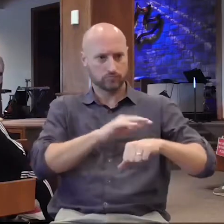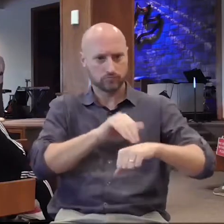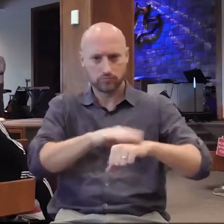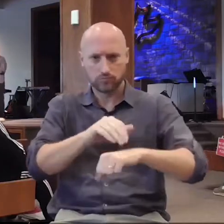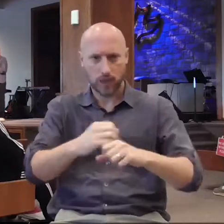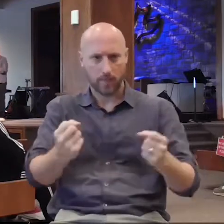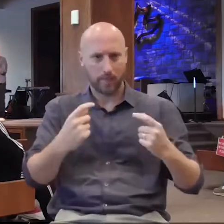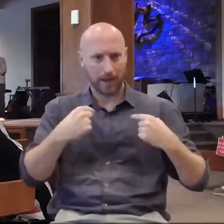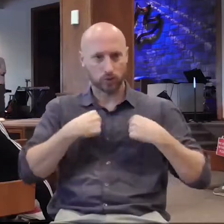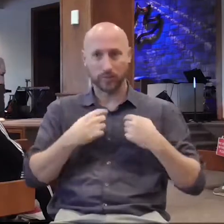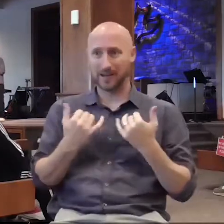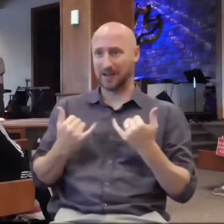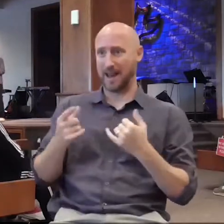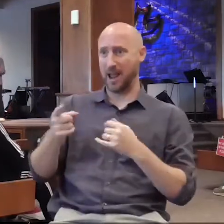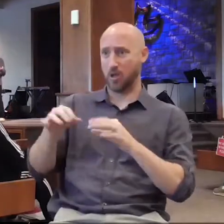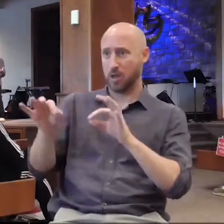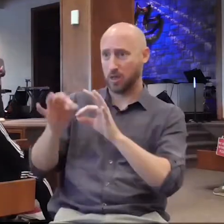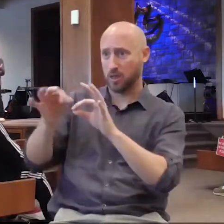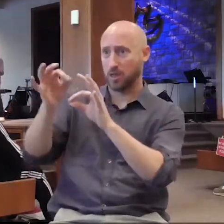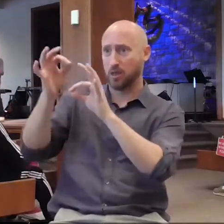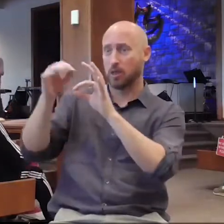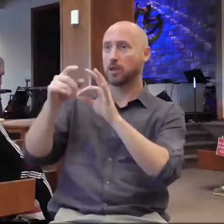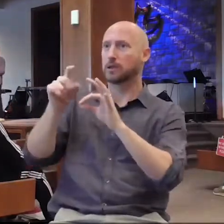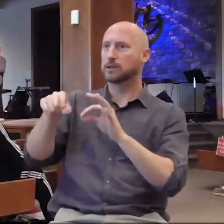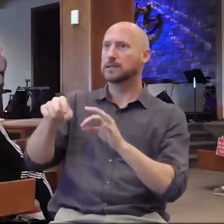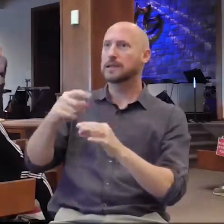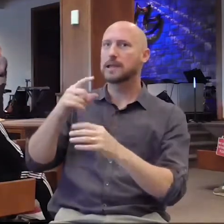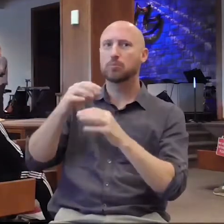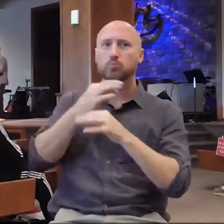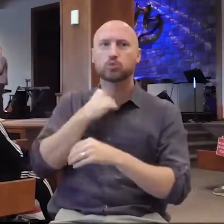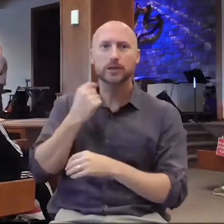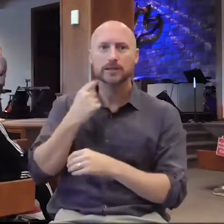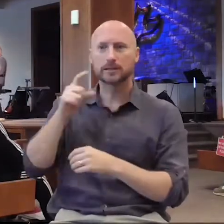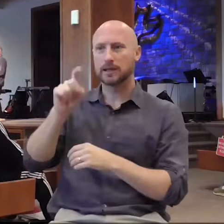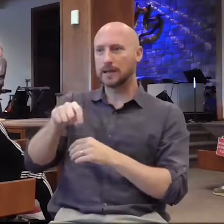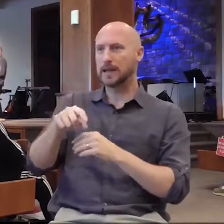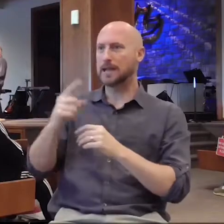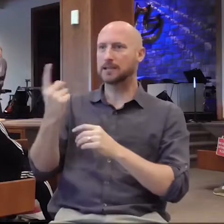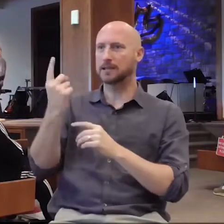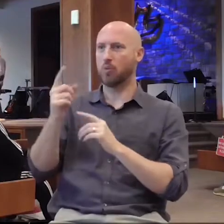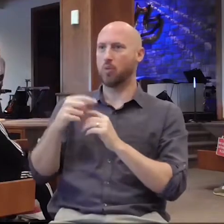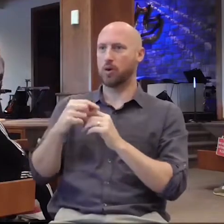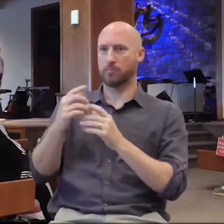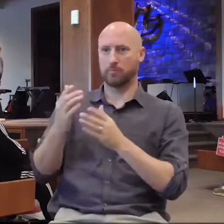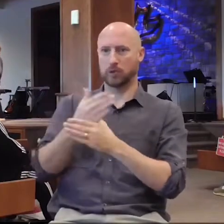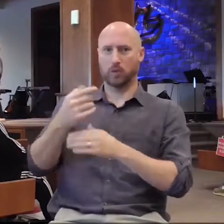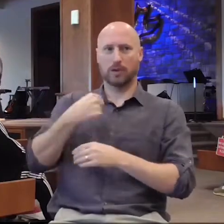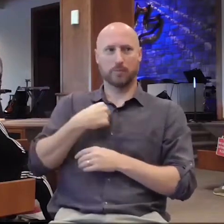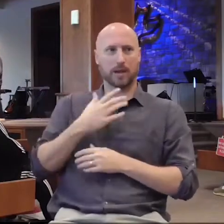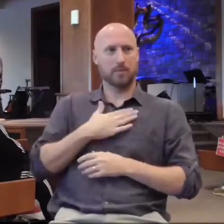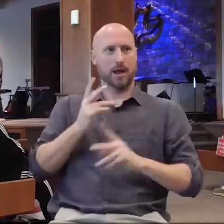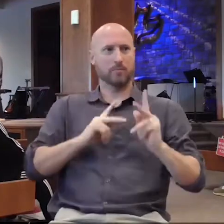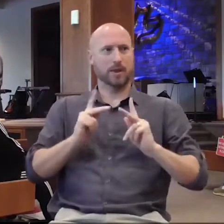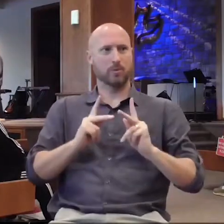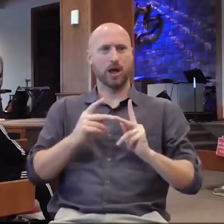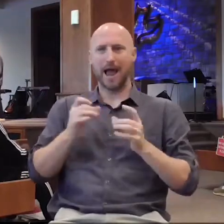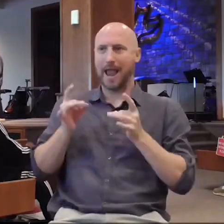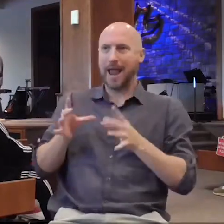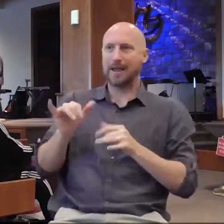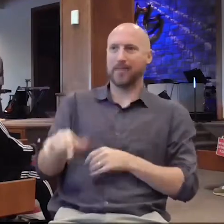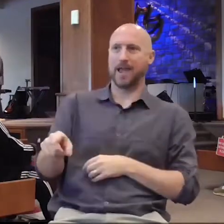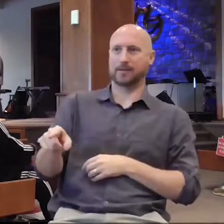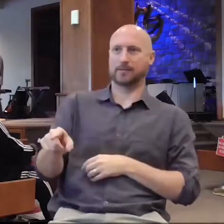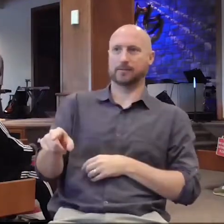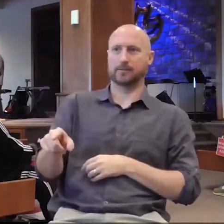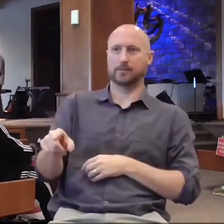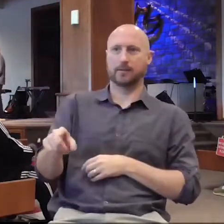me. Now I got some character saying he's a priest or an apostle or some title standing between me and my people. I hate it.